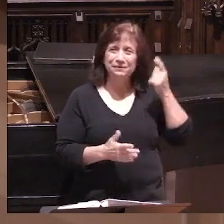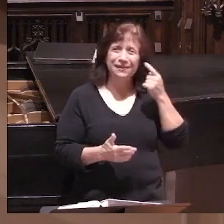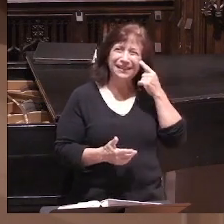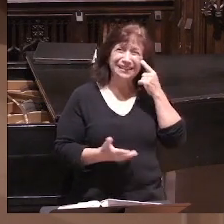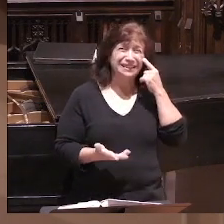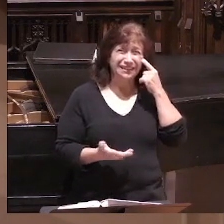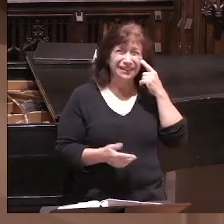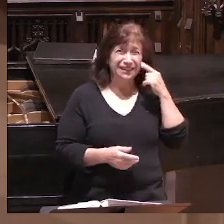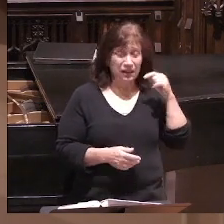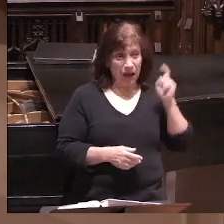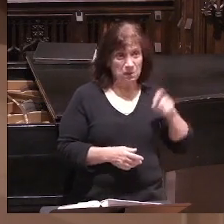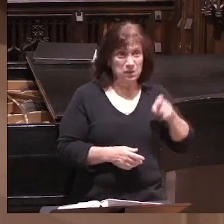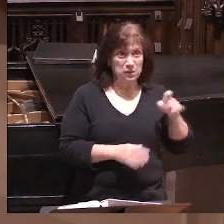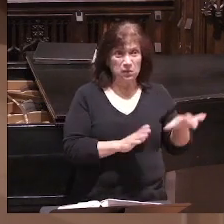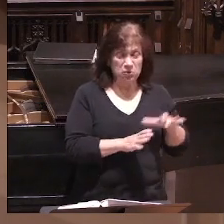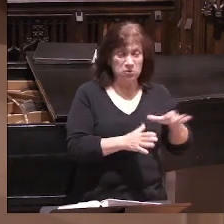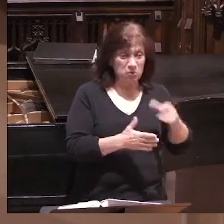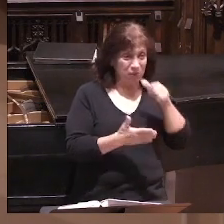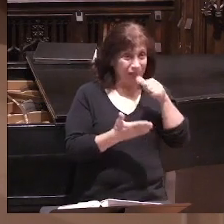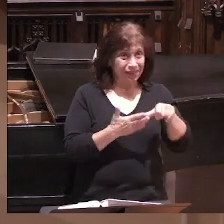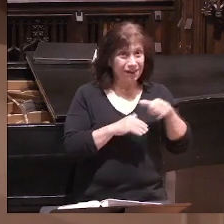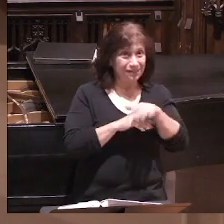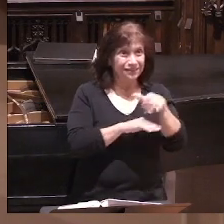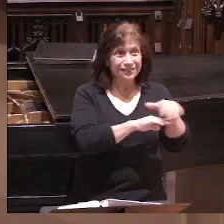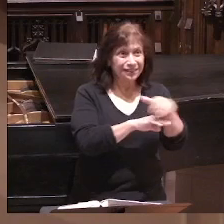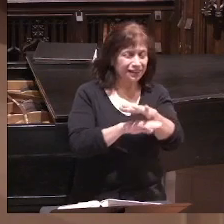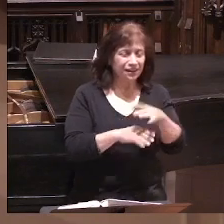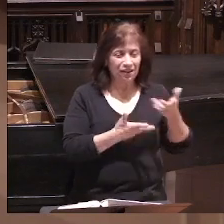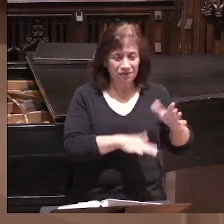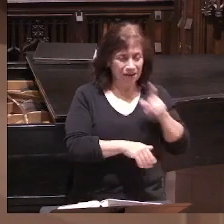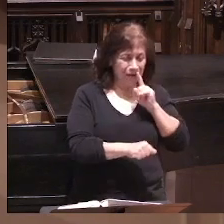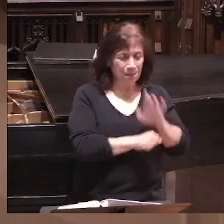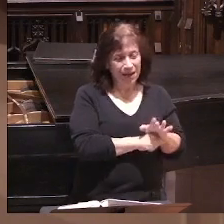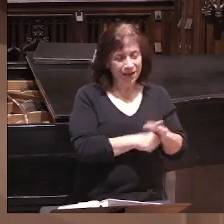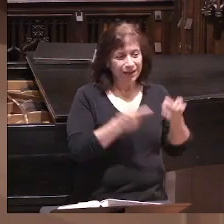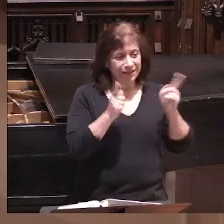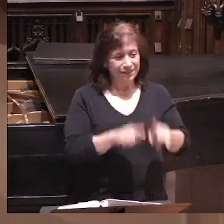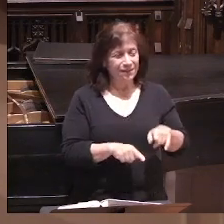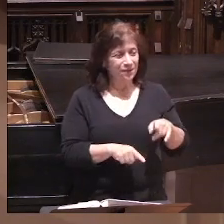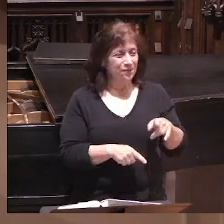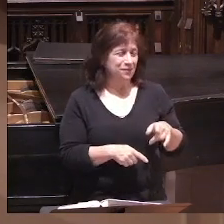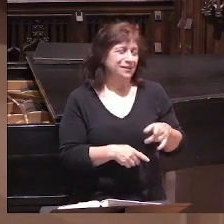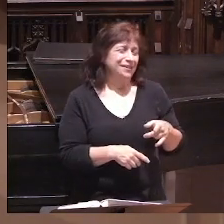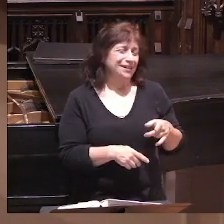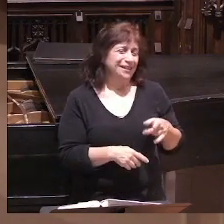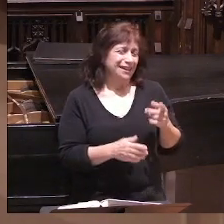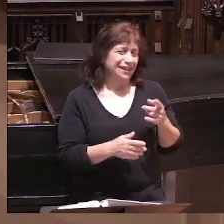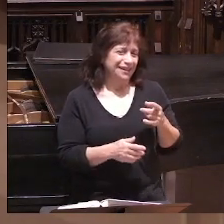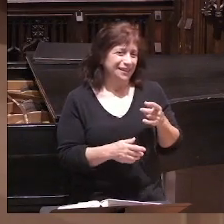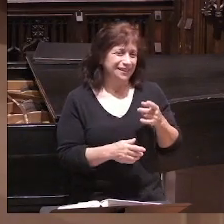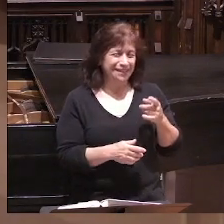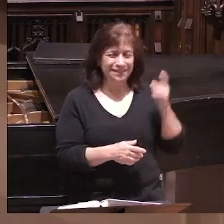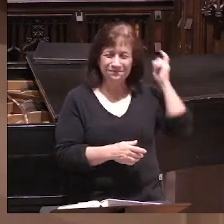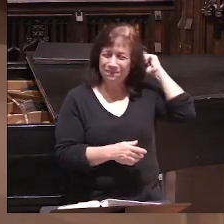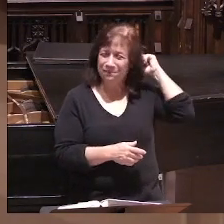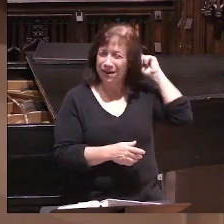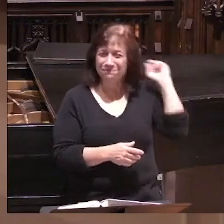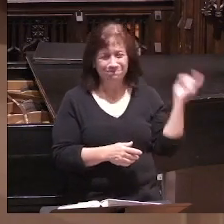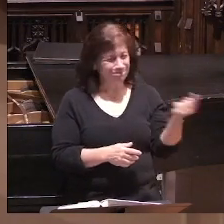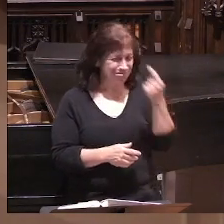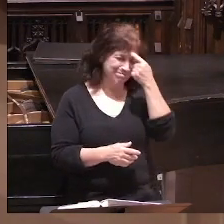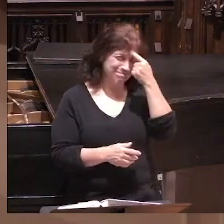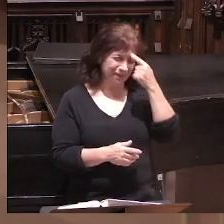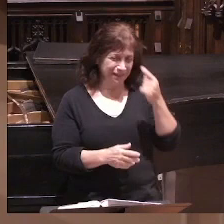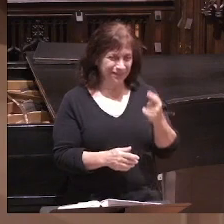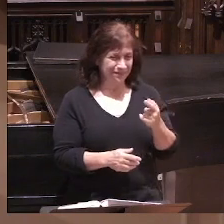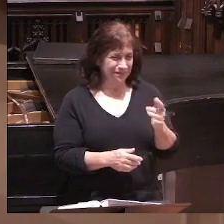oh yeah, you were supposed to do that. You had already committed. To the fact that it was just sort of resurrected was magical.